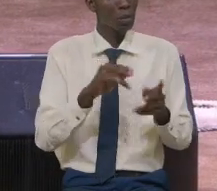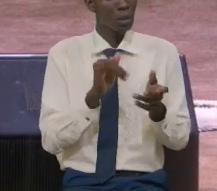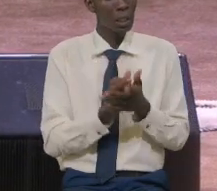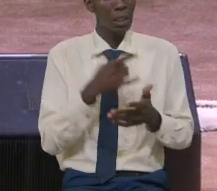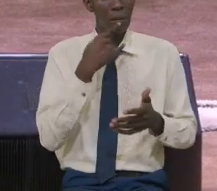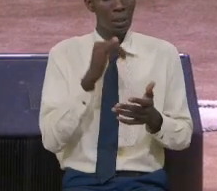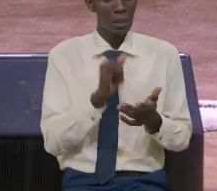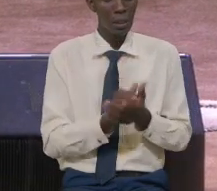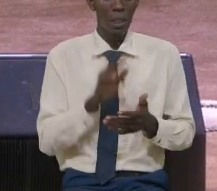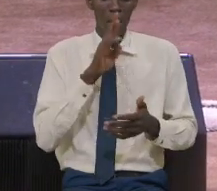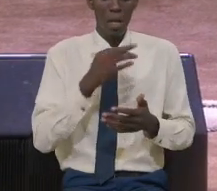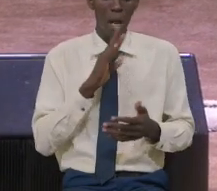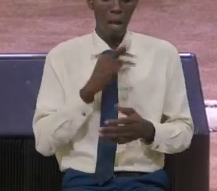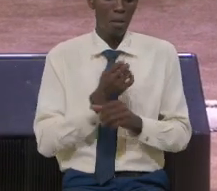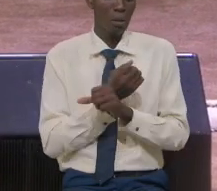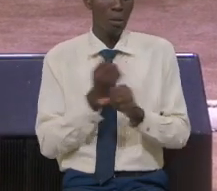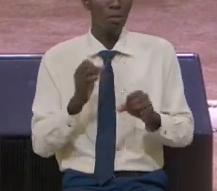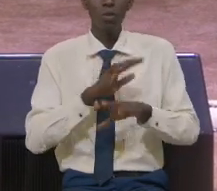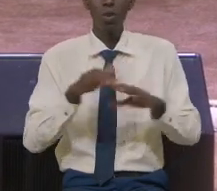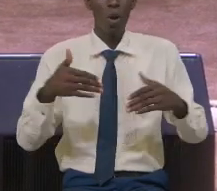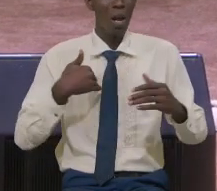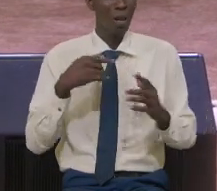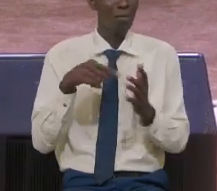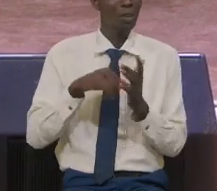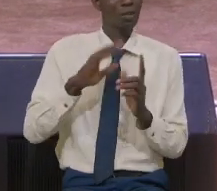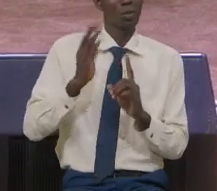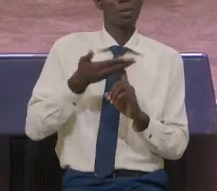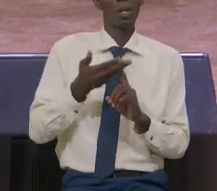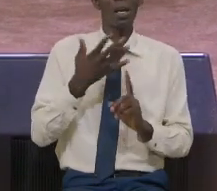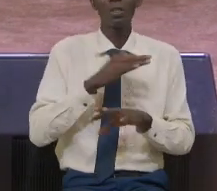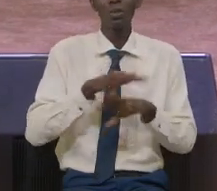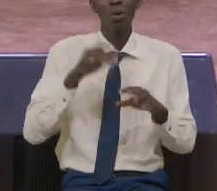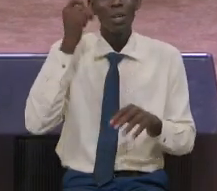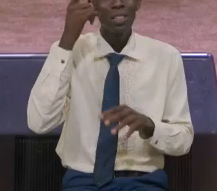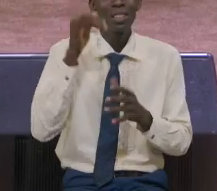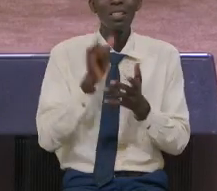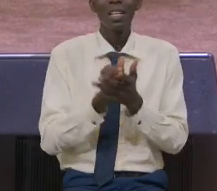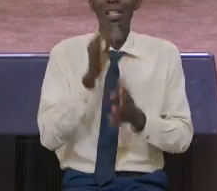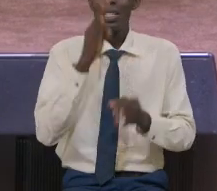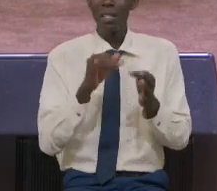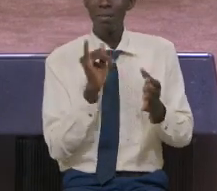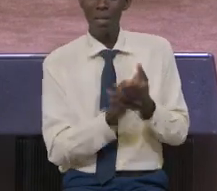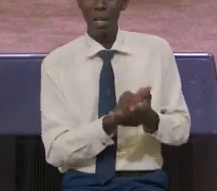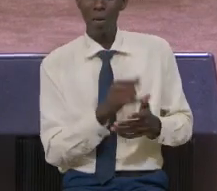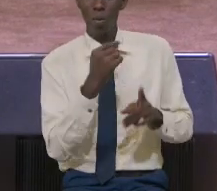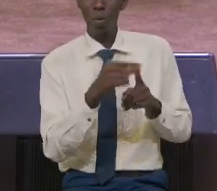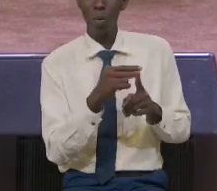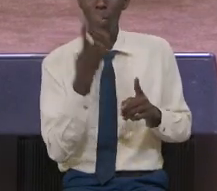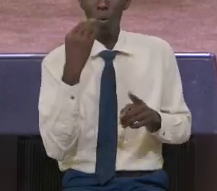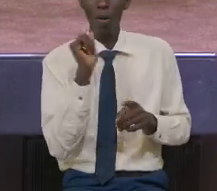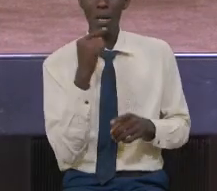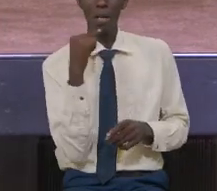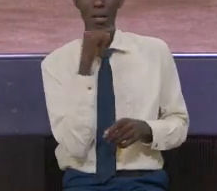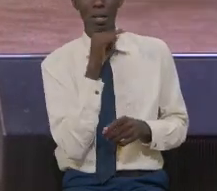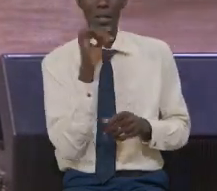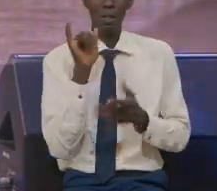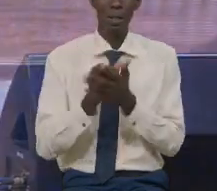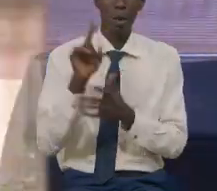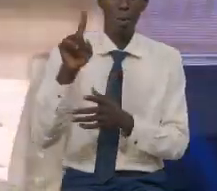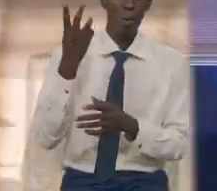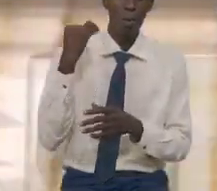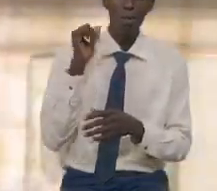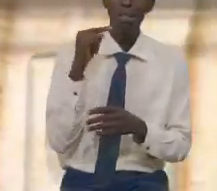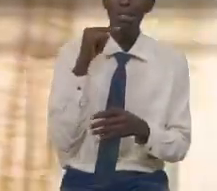have conviction. And they don't understand, if that was a lie, that was a lie, that was a lie, why will you be